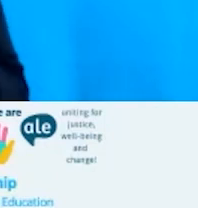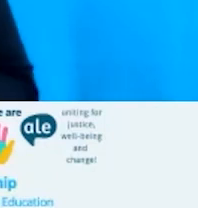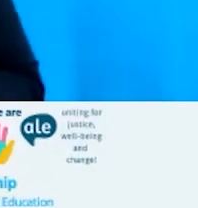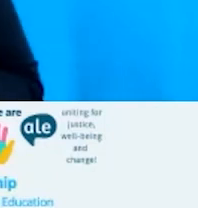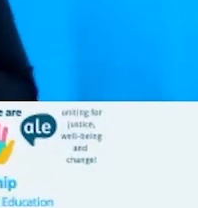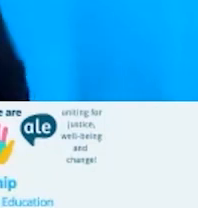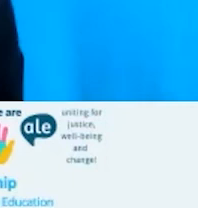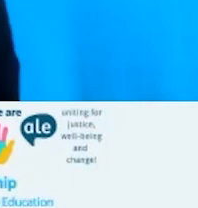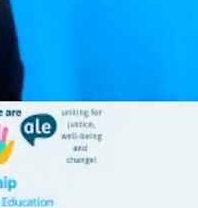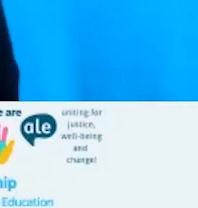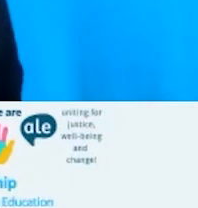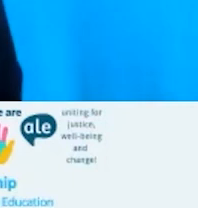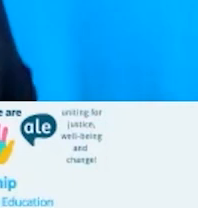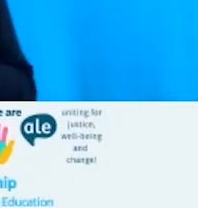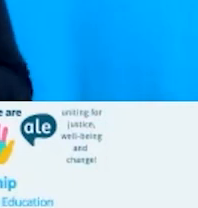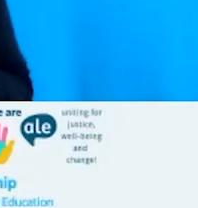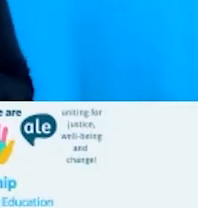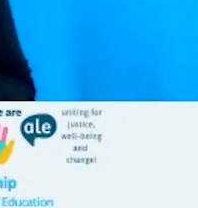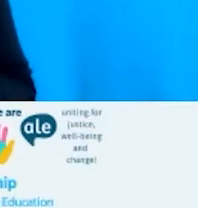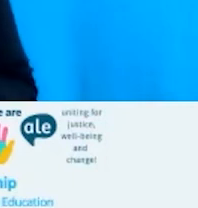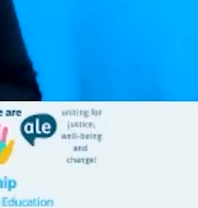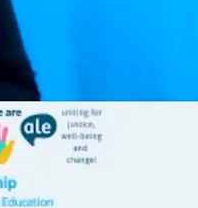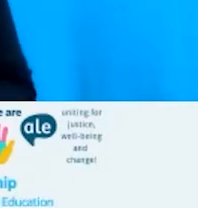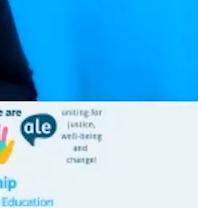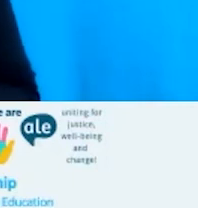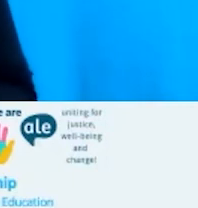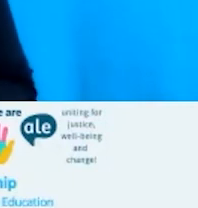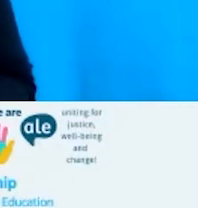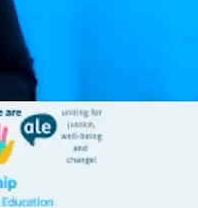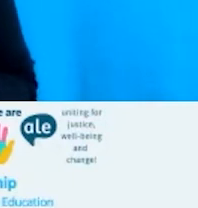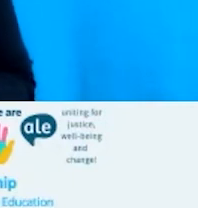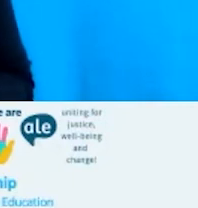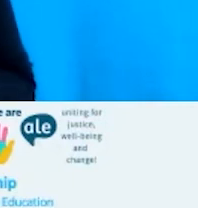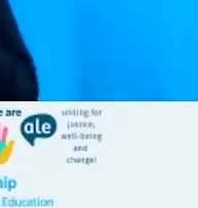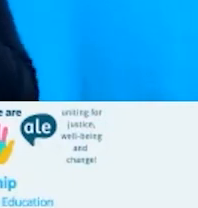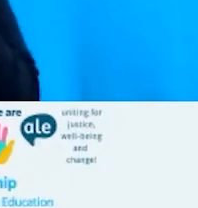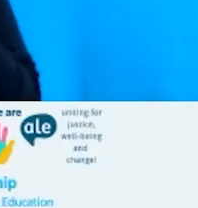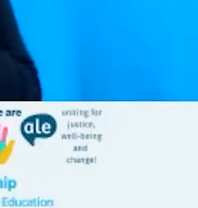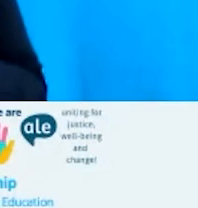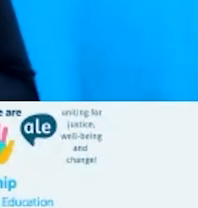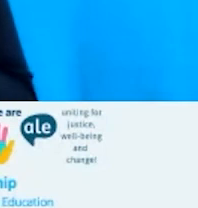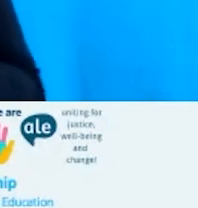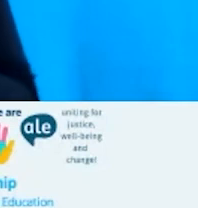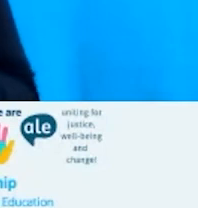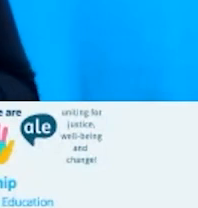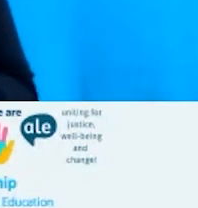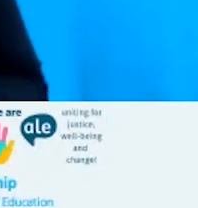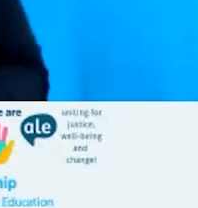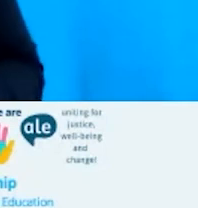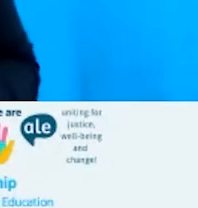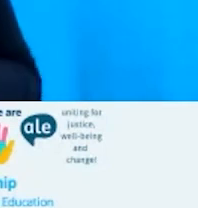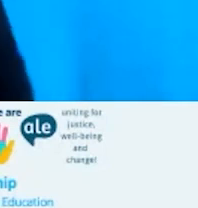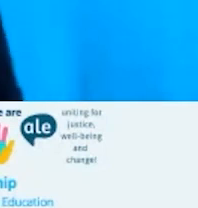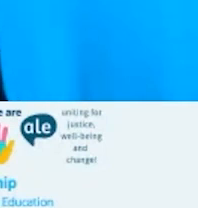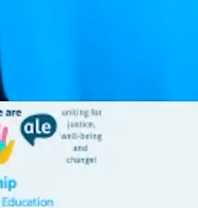educators, it was really possible. And these common values are really something that is valuable to fight for each of us